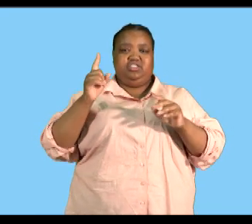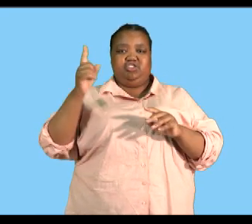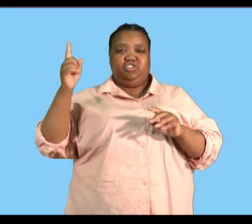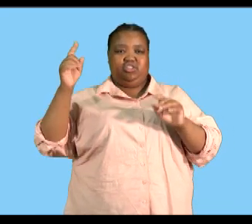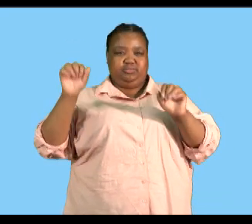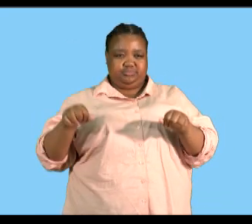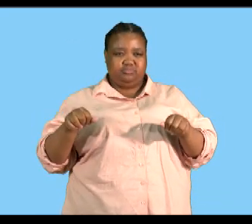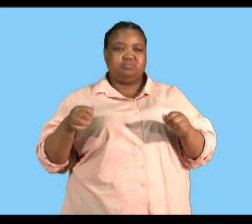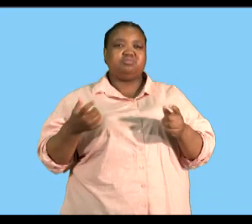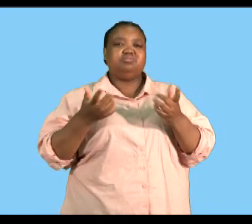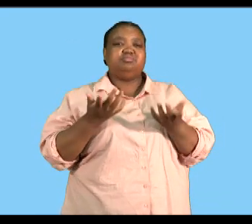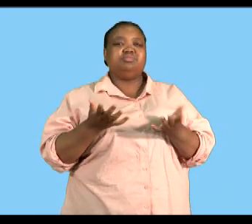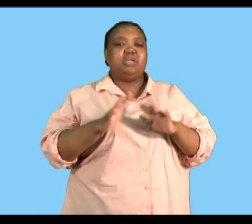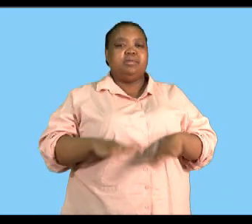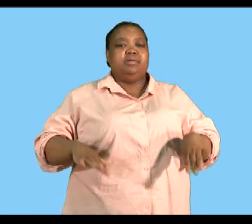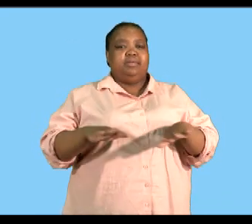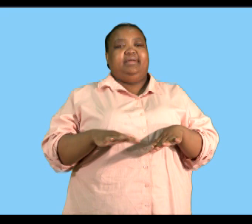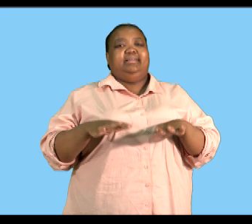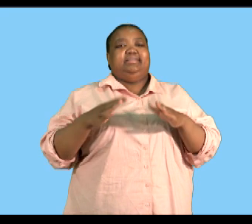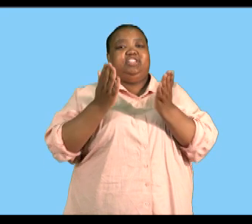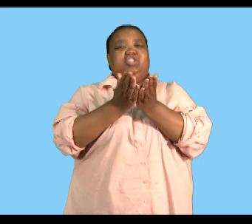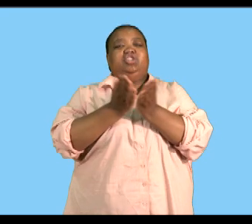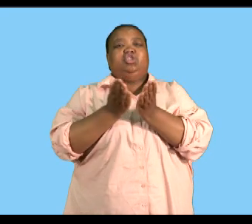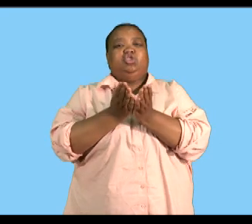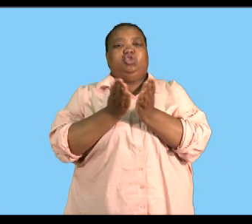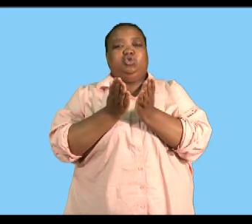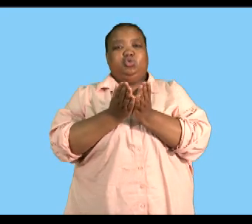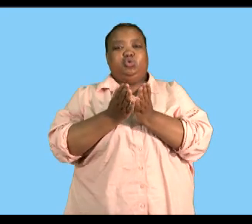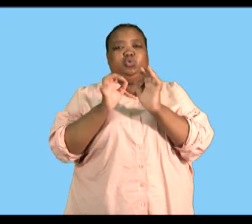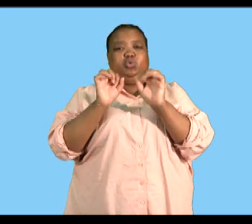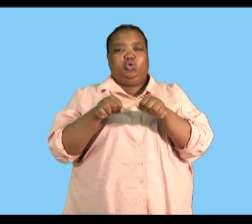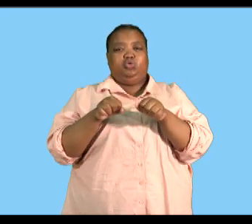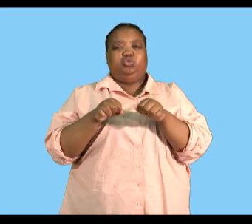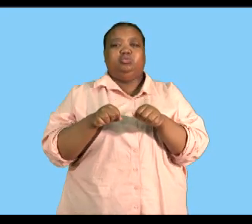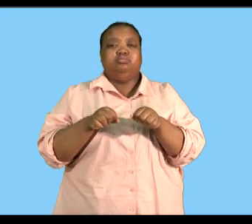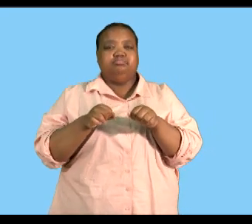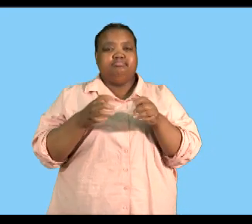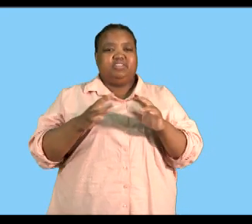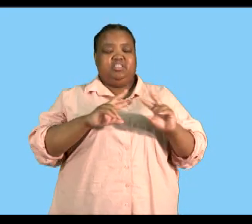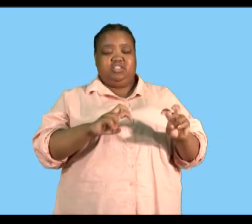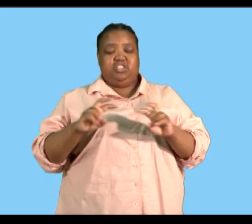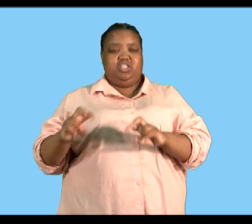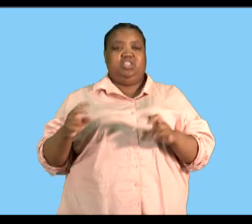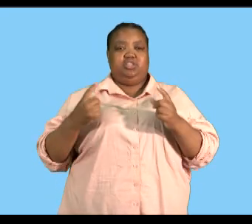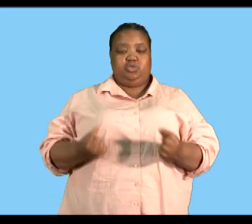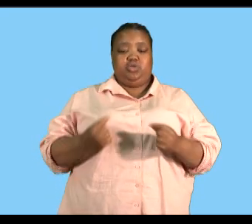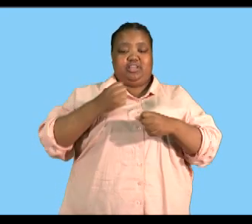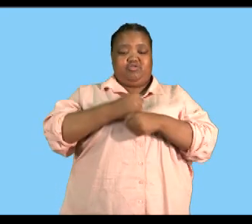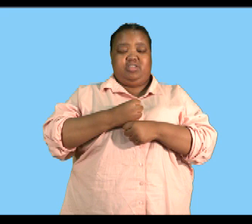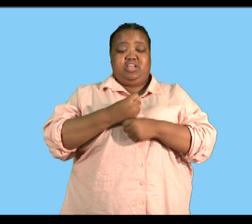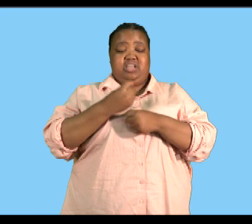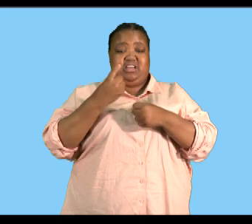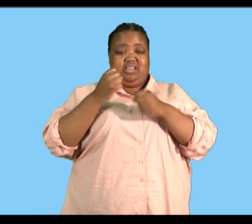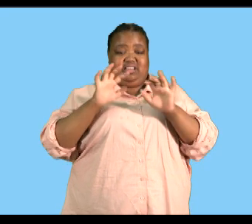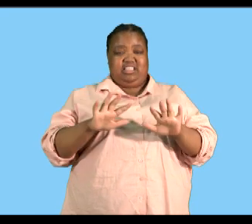stay fit activities. He conducted a survey among all his grade 10 learners' classes. If there